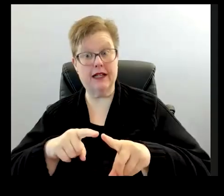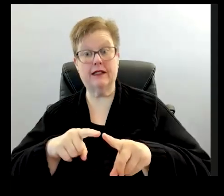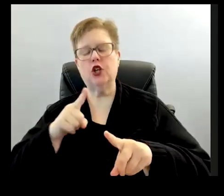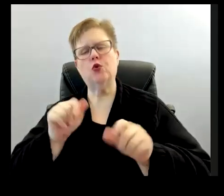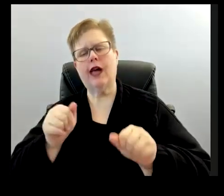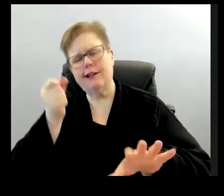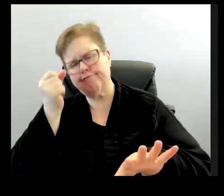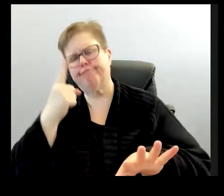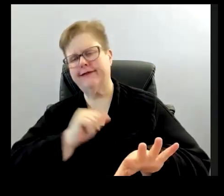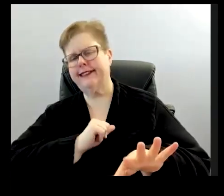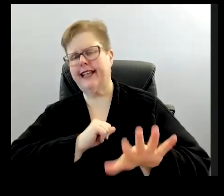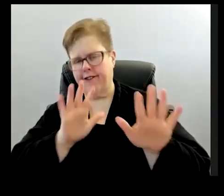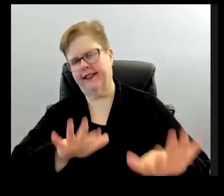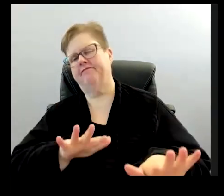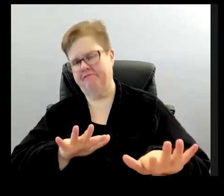understanding for yourself.